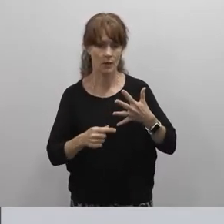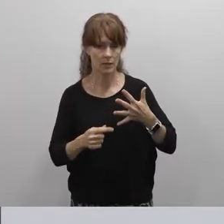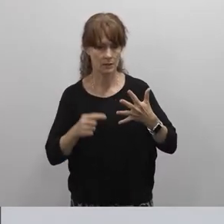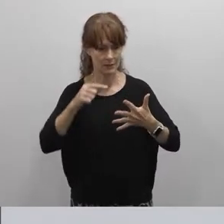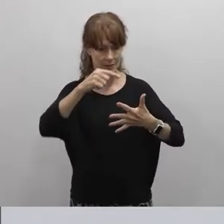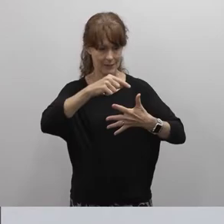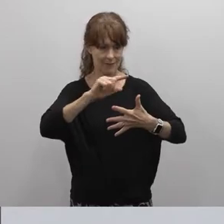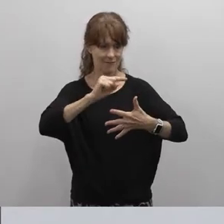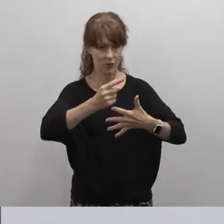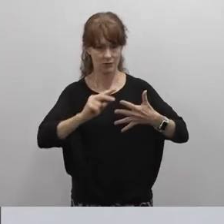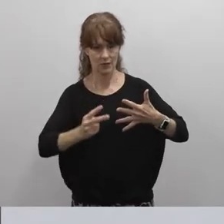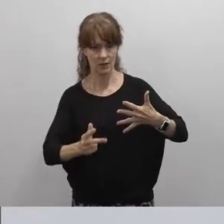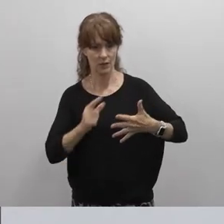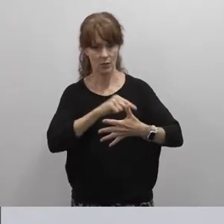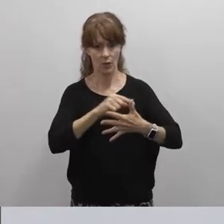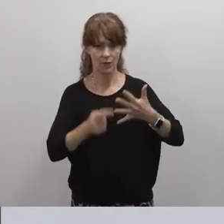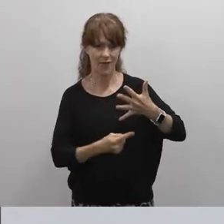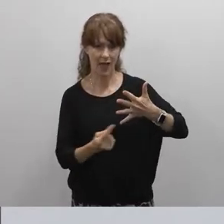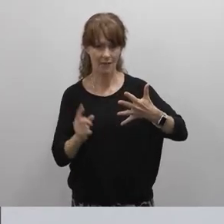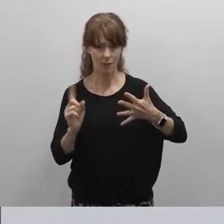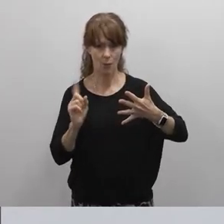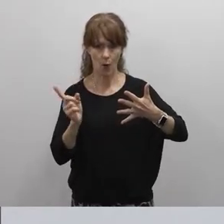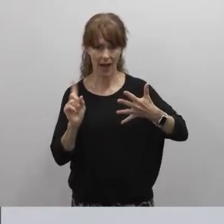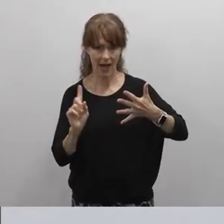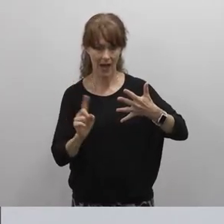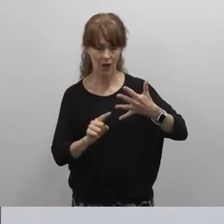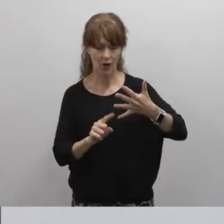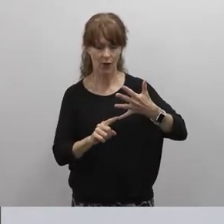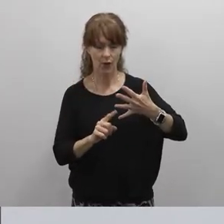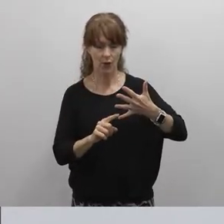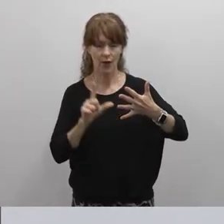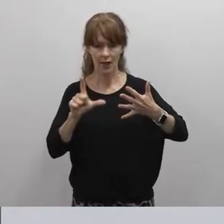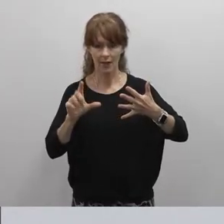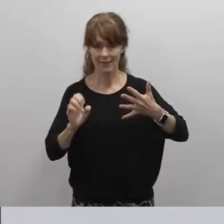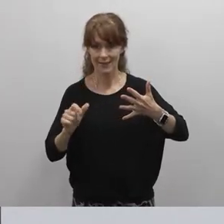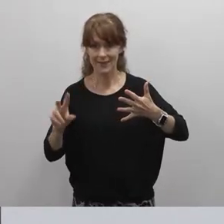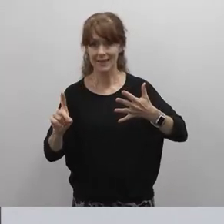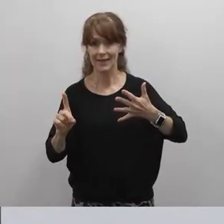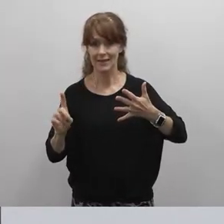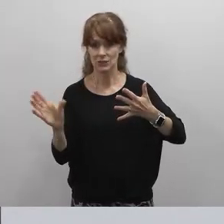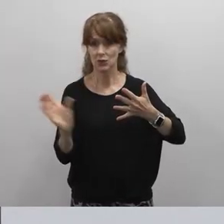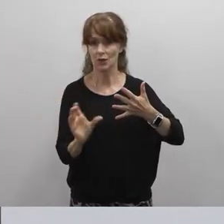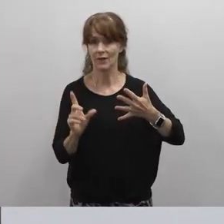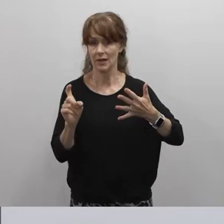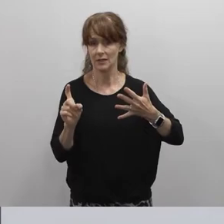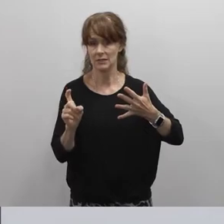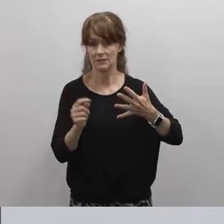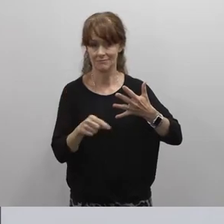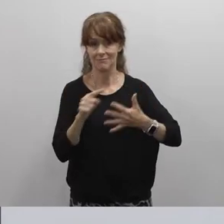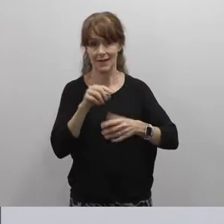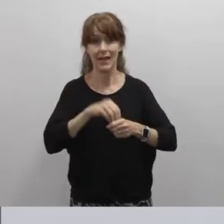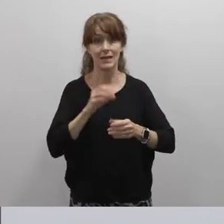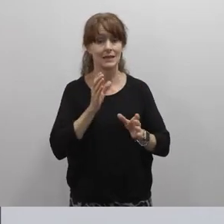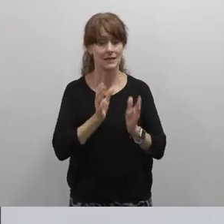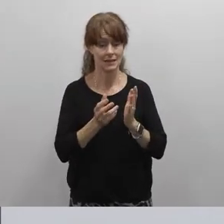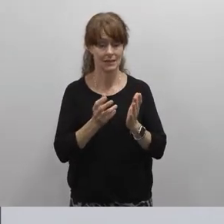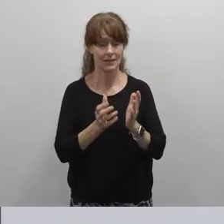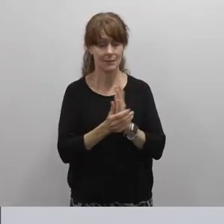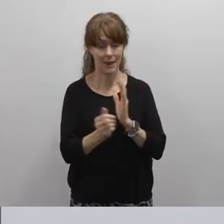terms of that priority 1 through 5 section, but we do have a reference to potential LEED certification in the master plan as well.